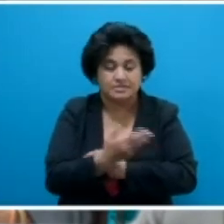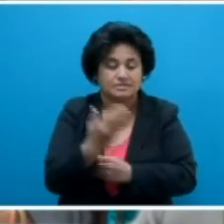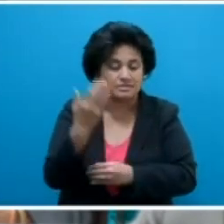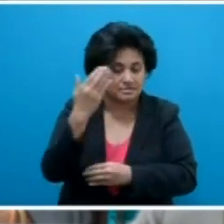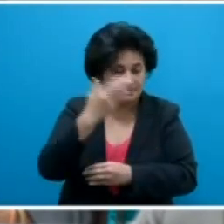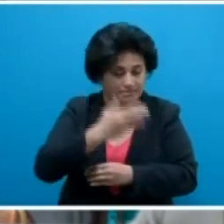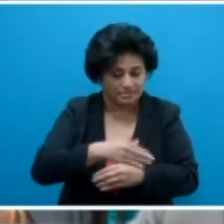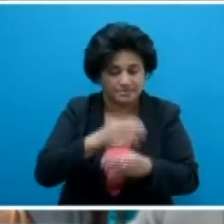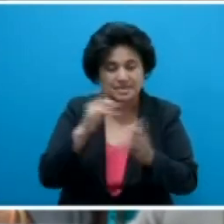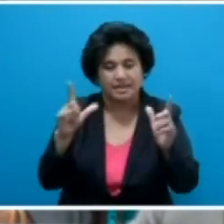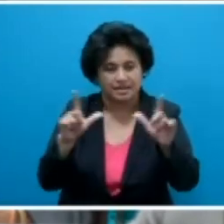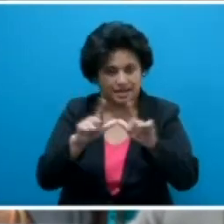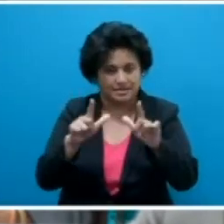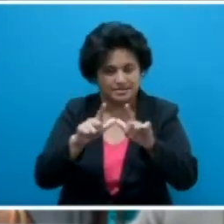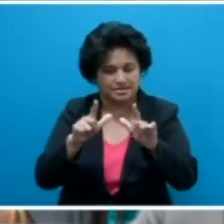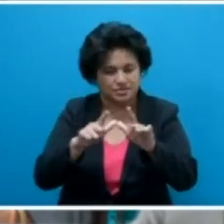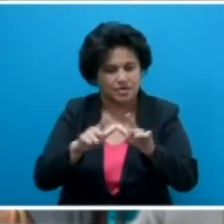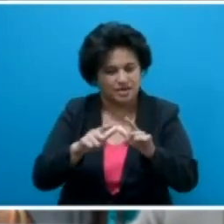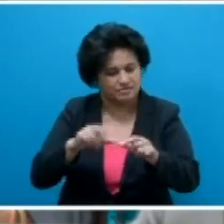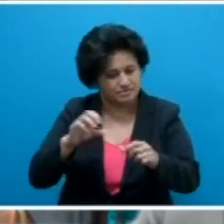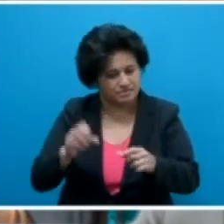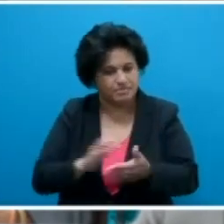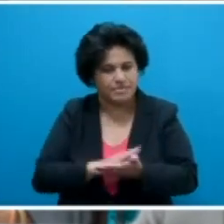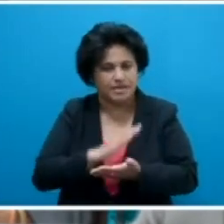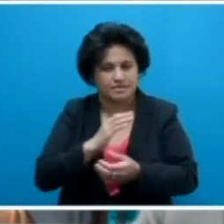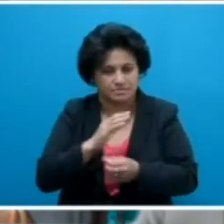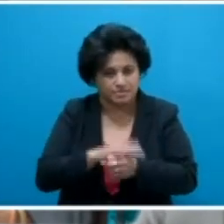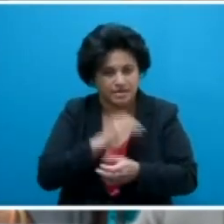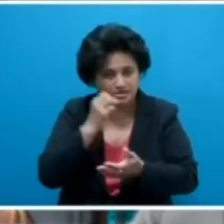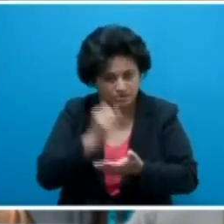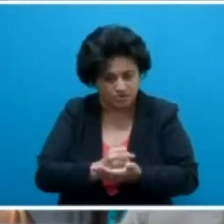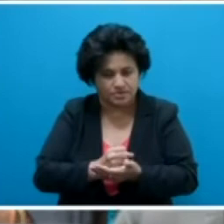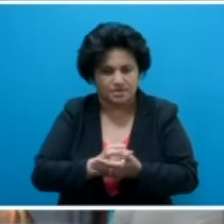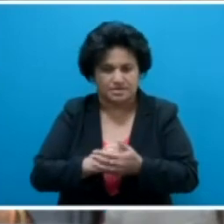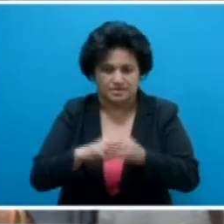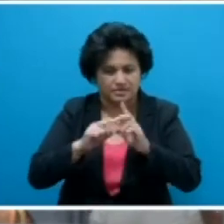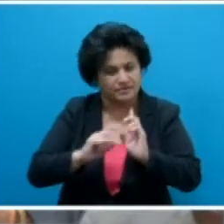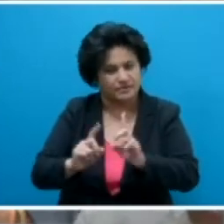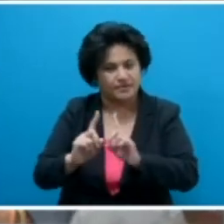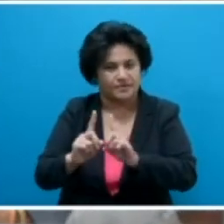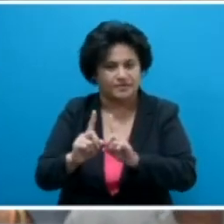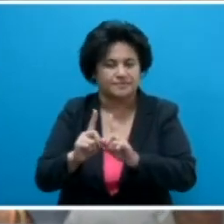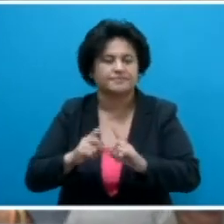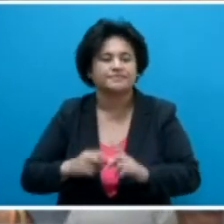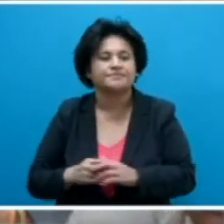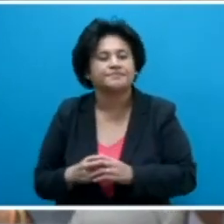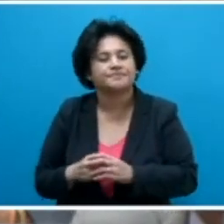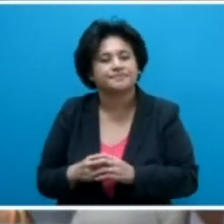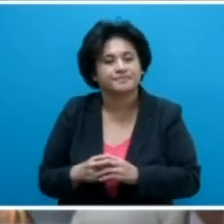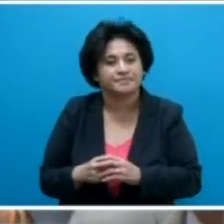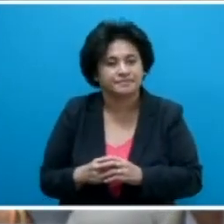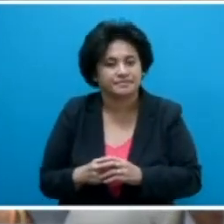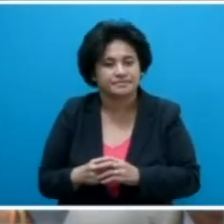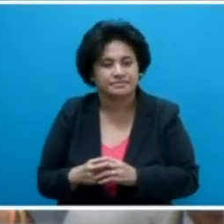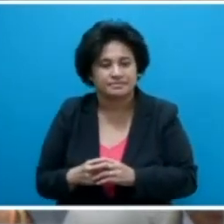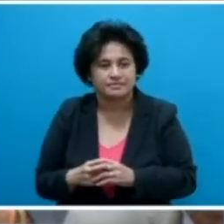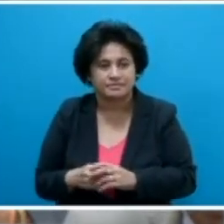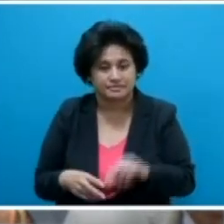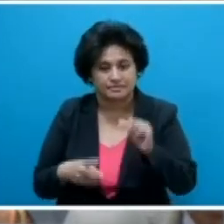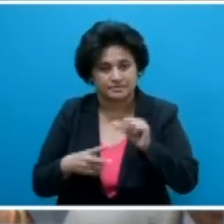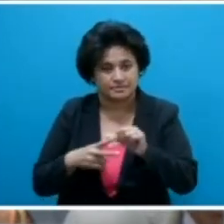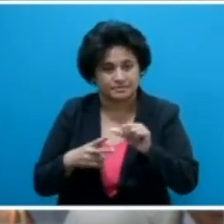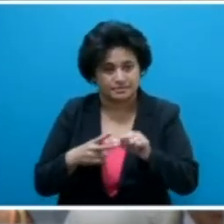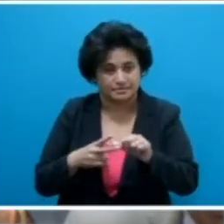into fuller and more active participation in socio-economic development at all levels. In addition, Honourable